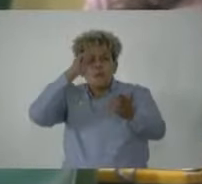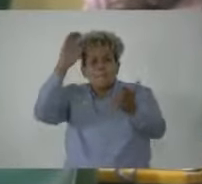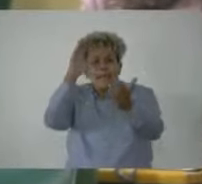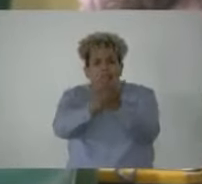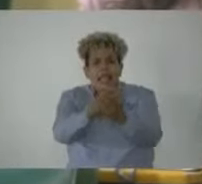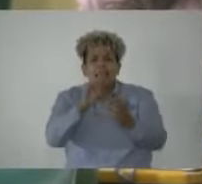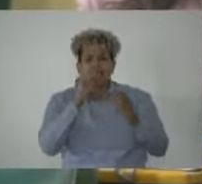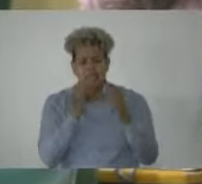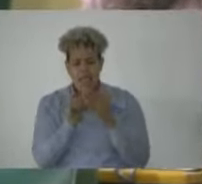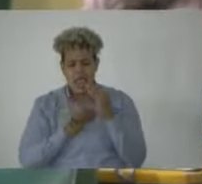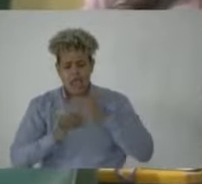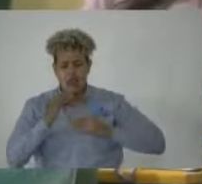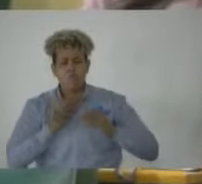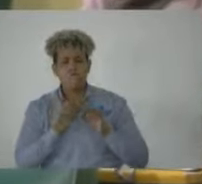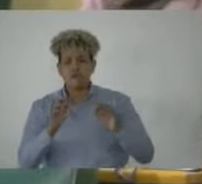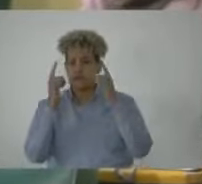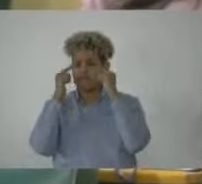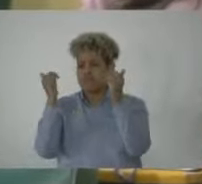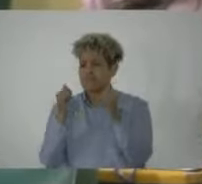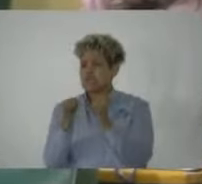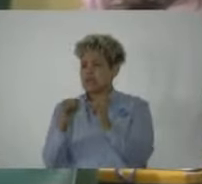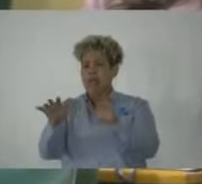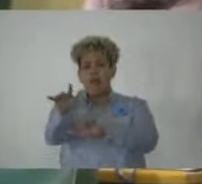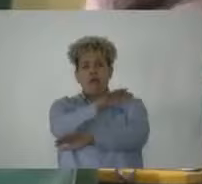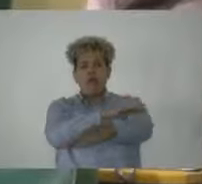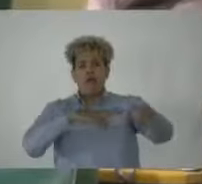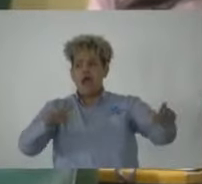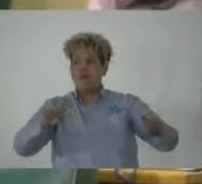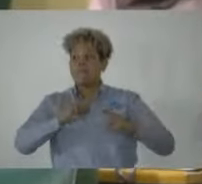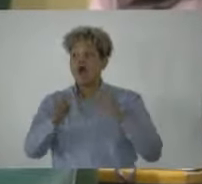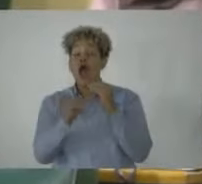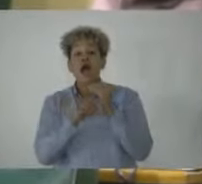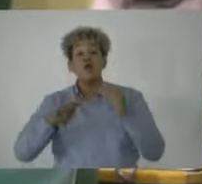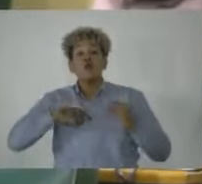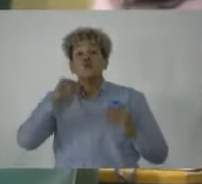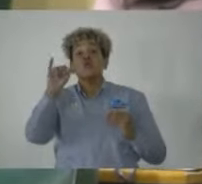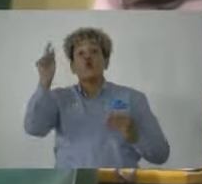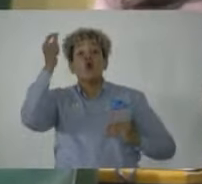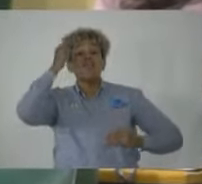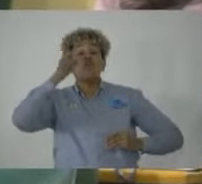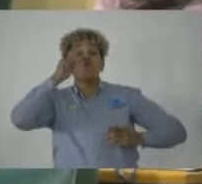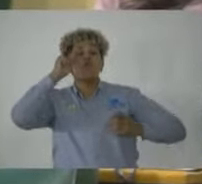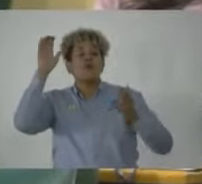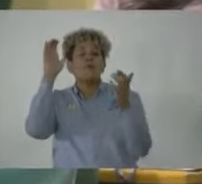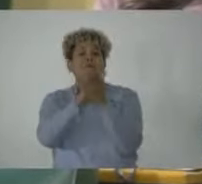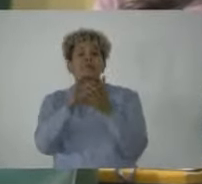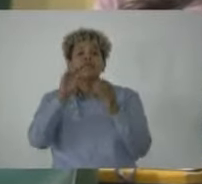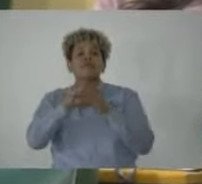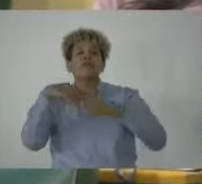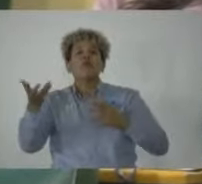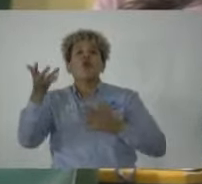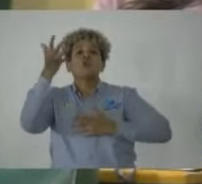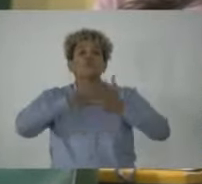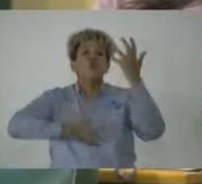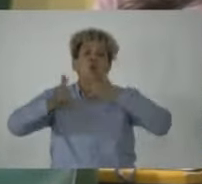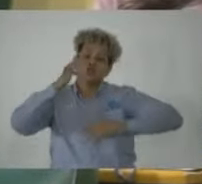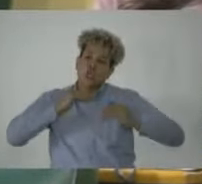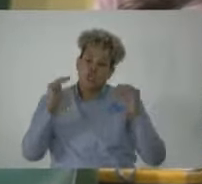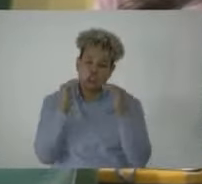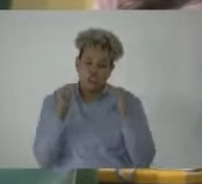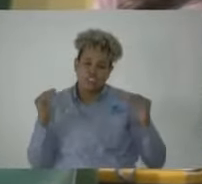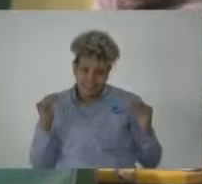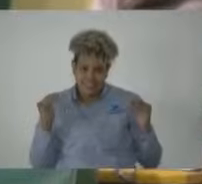in economic freedom. Yes. And we are also a government that believes in social justice.